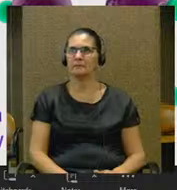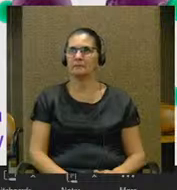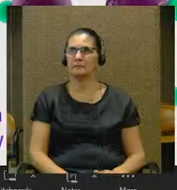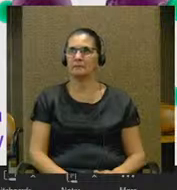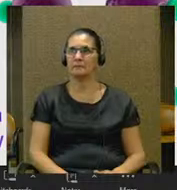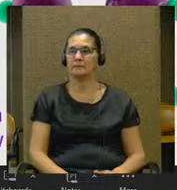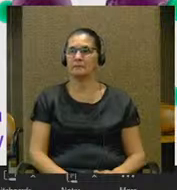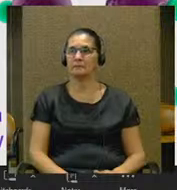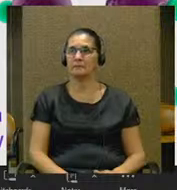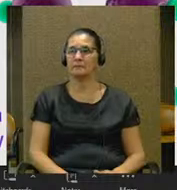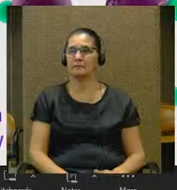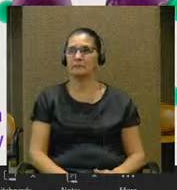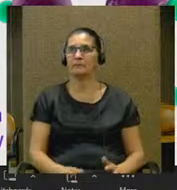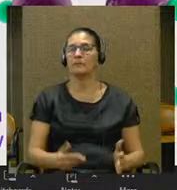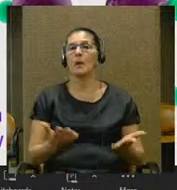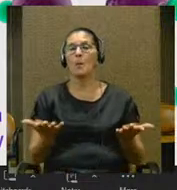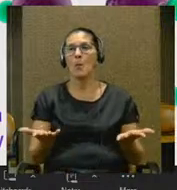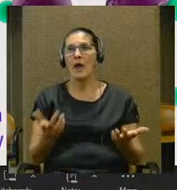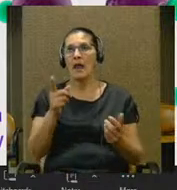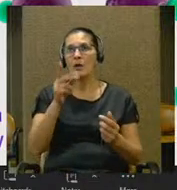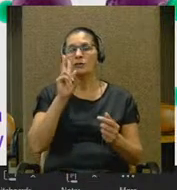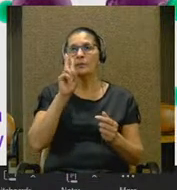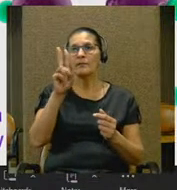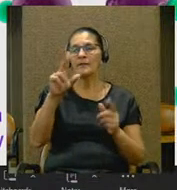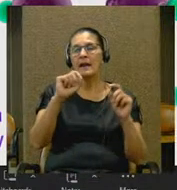And others. Can you see my slides?